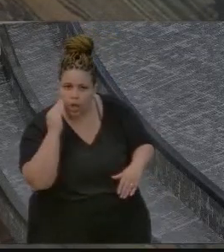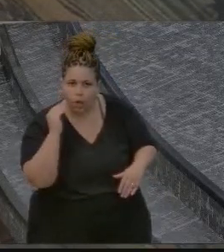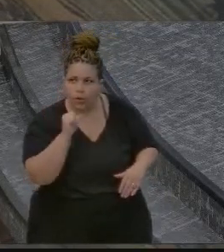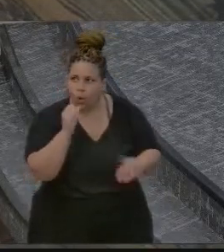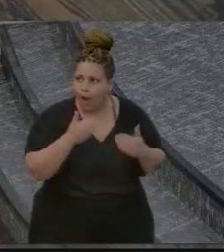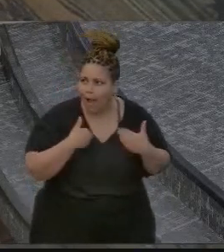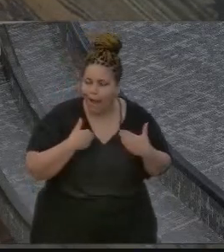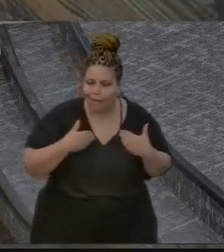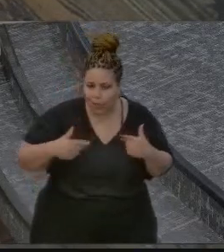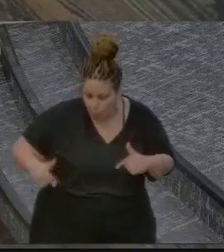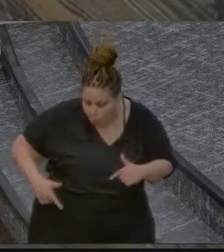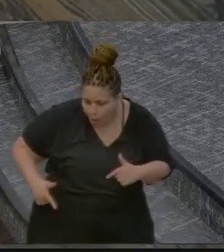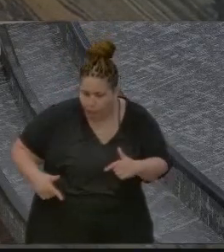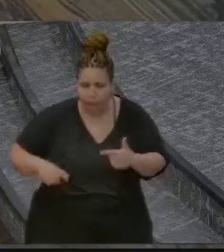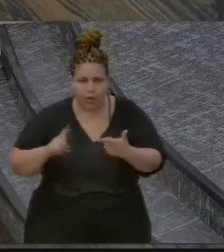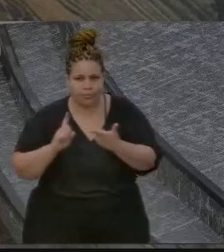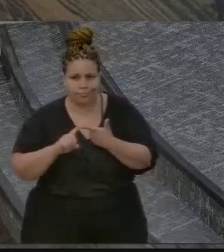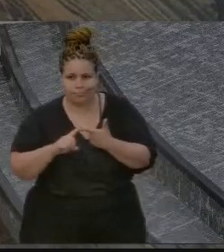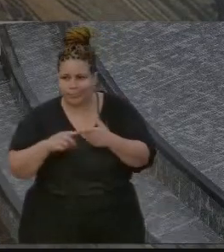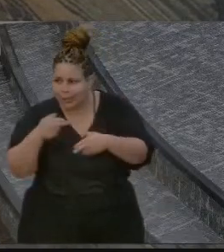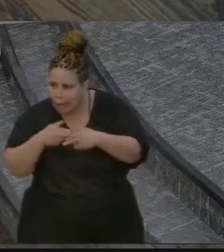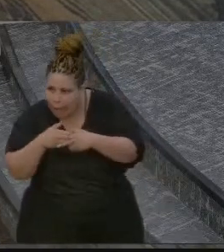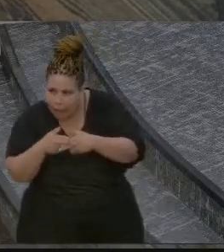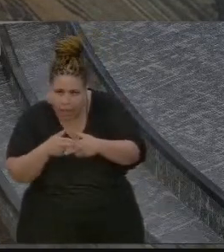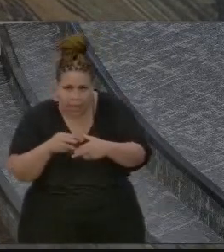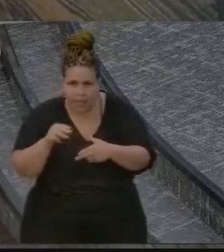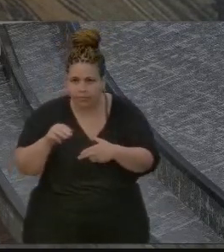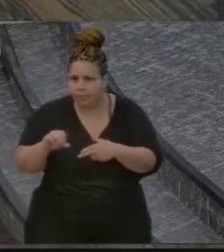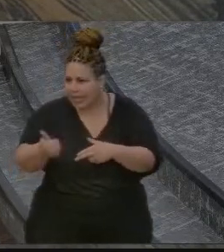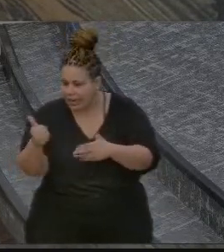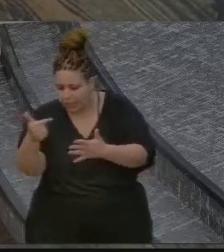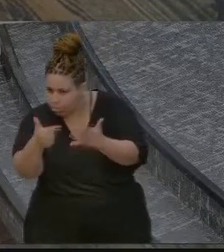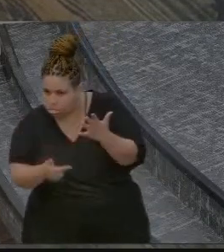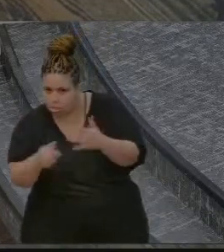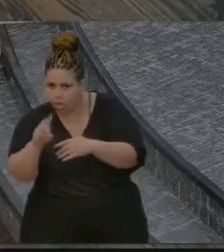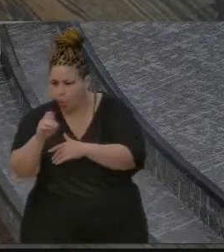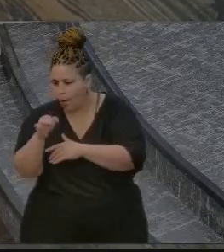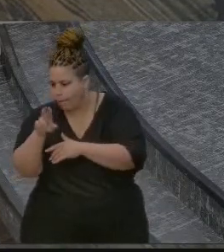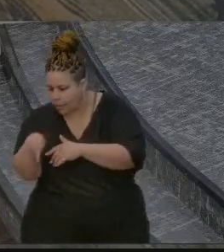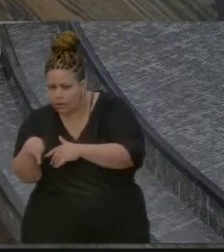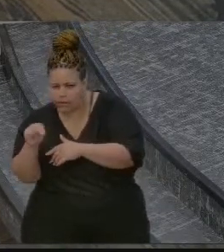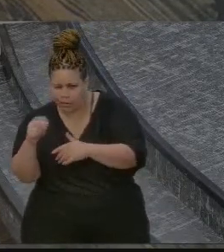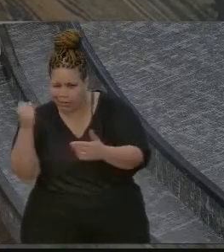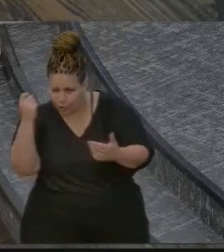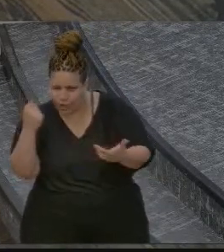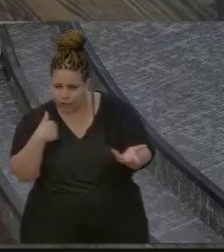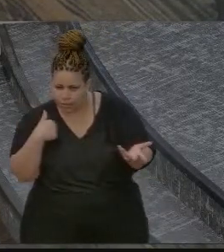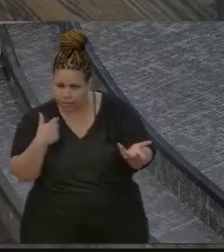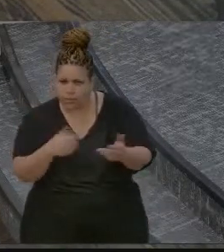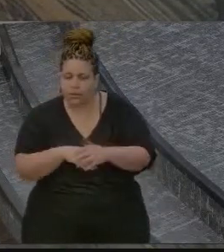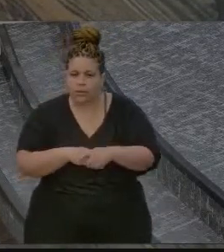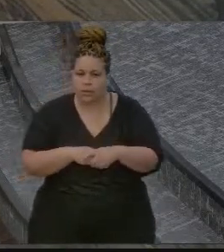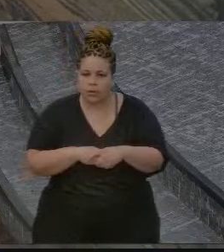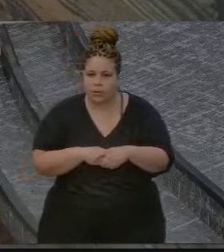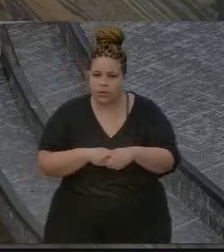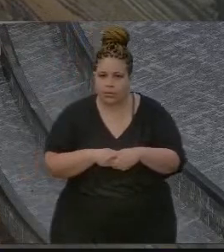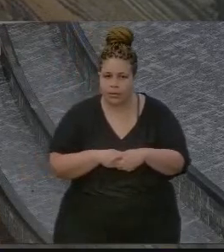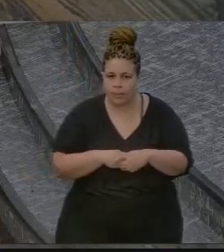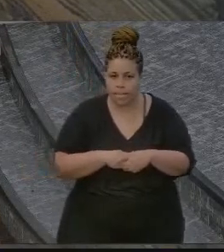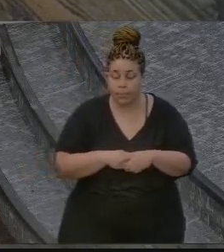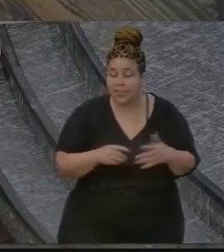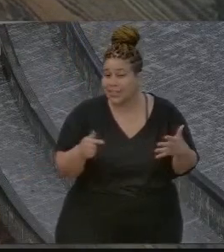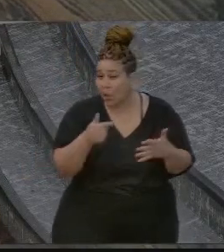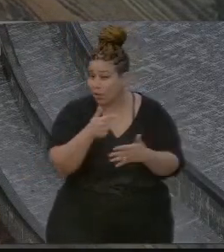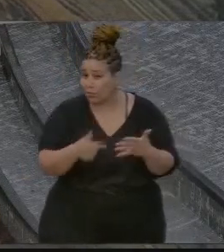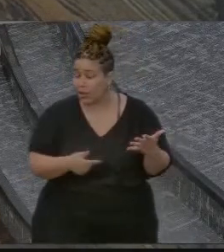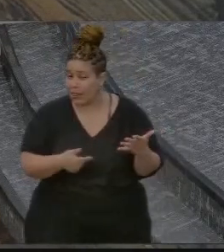I'm making some sense, everybody follow me? So, you know, those things that we talk about